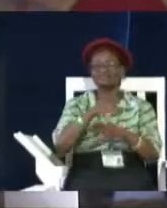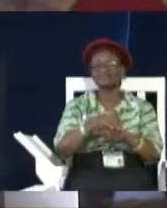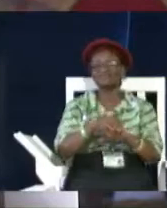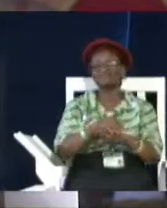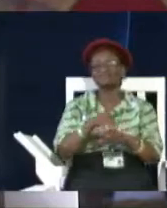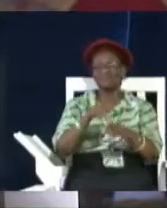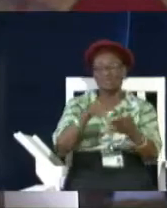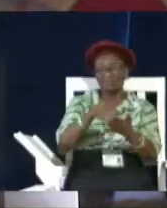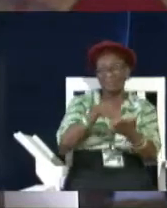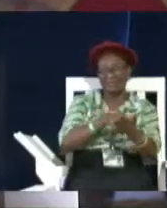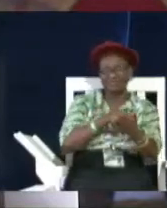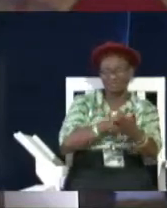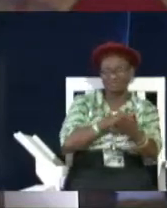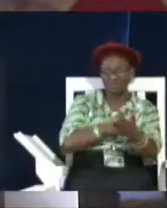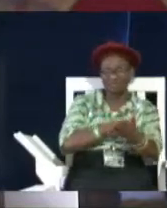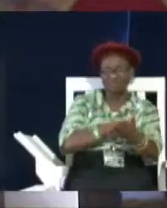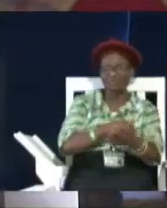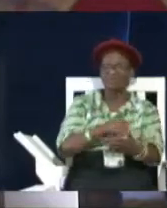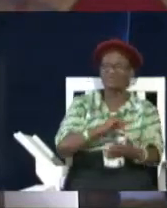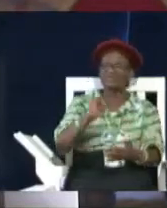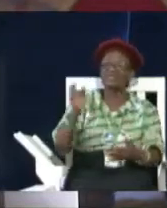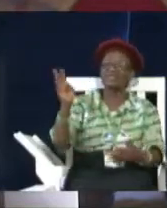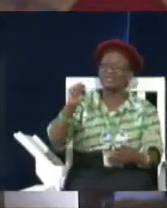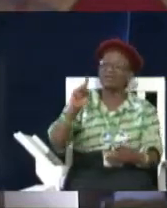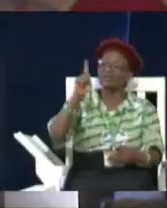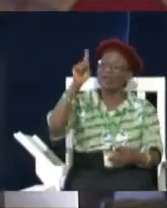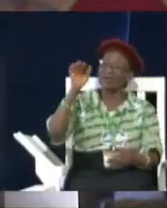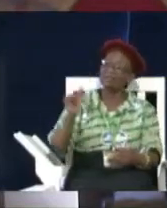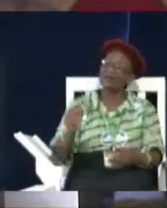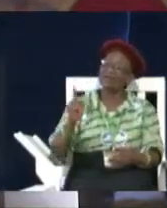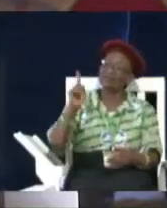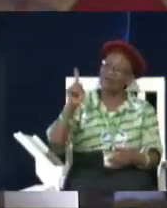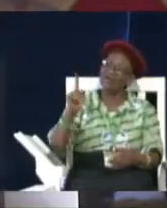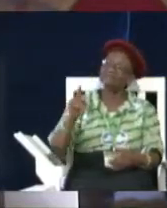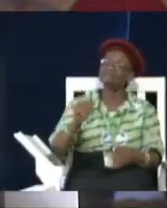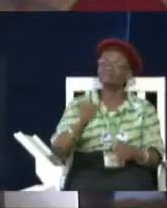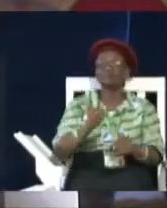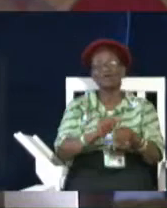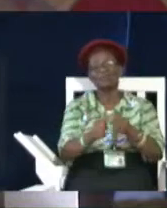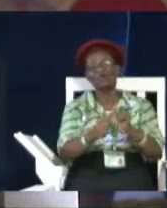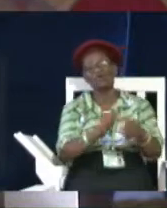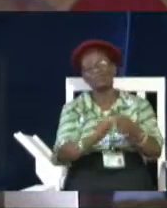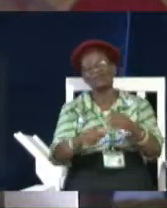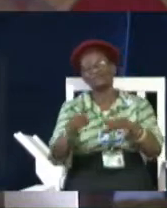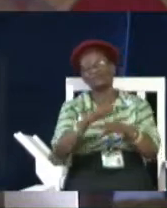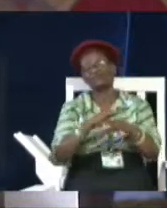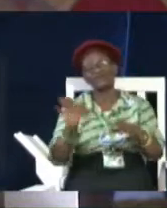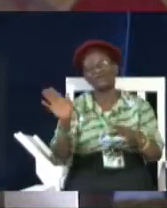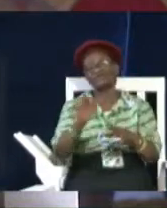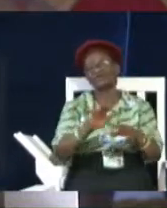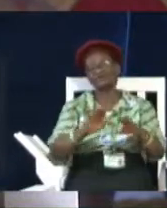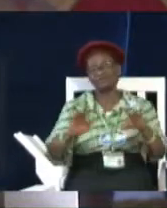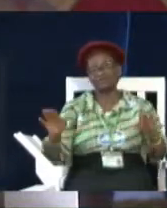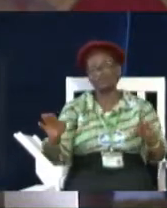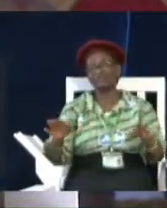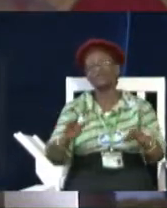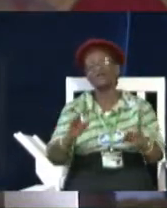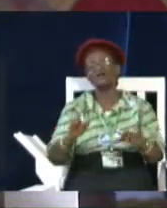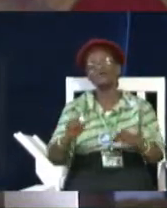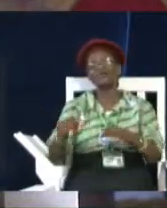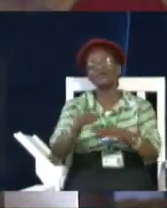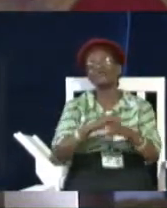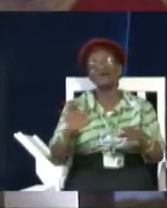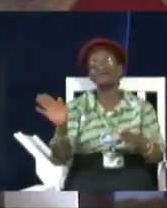Problems over your health, problems over your business, problems over your children, etc., etc.